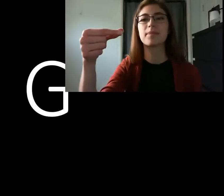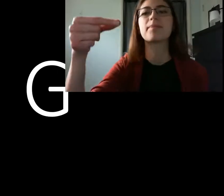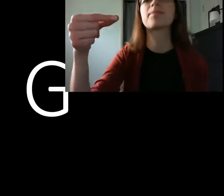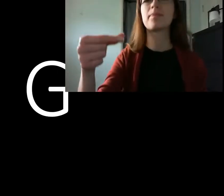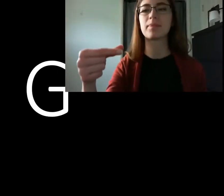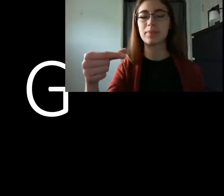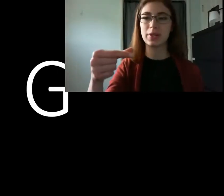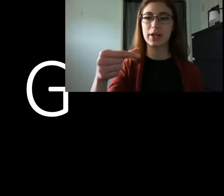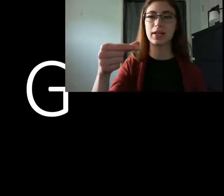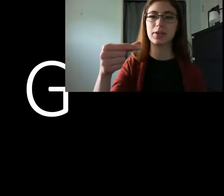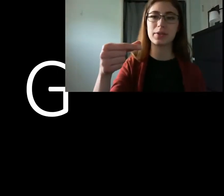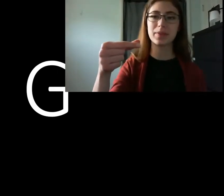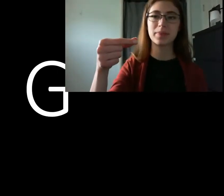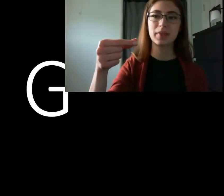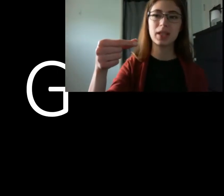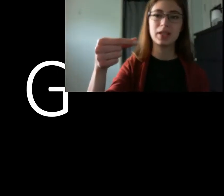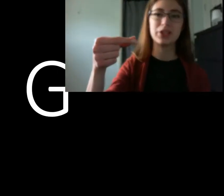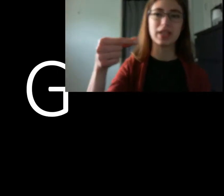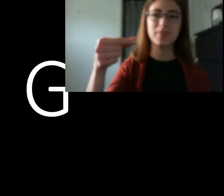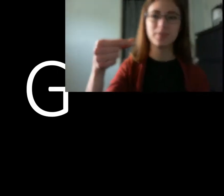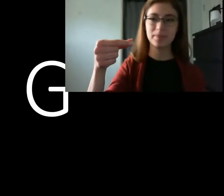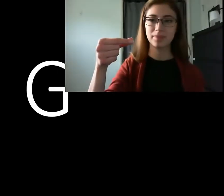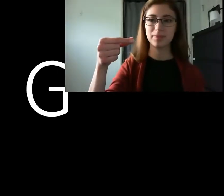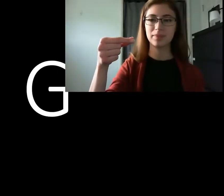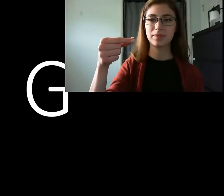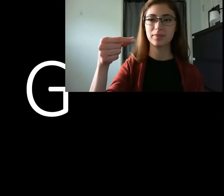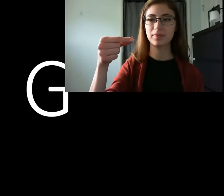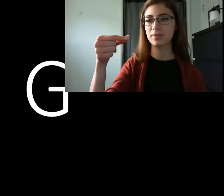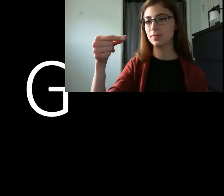under. Tracking closer. G.